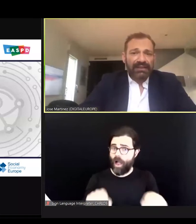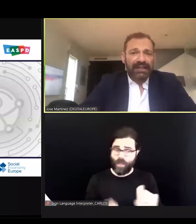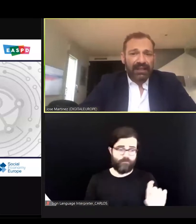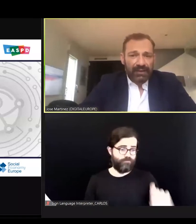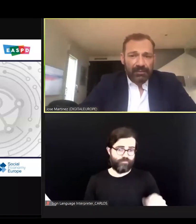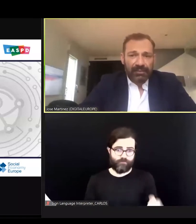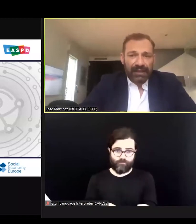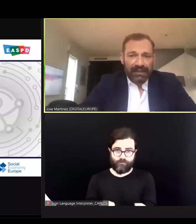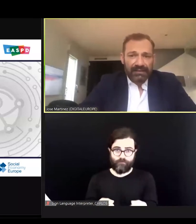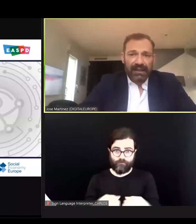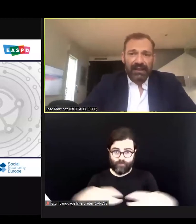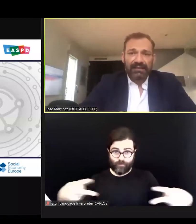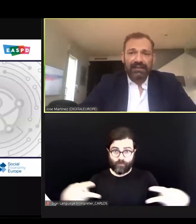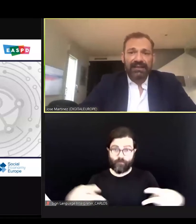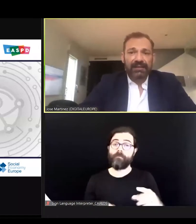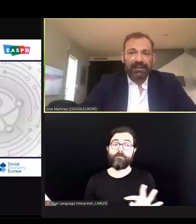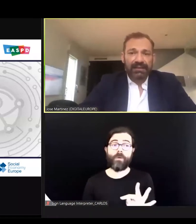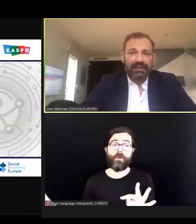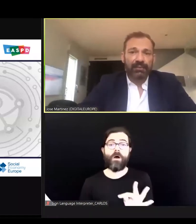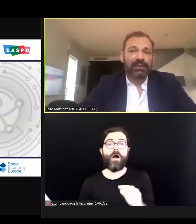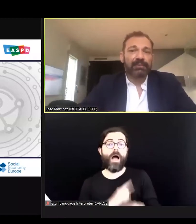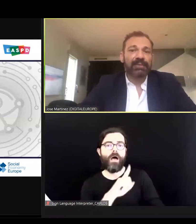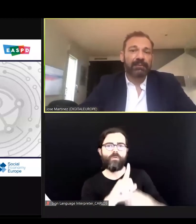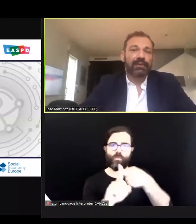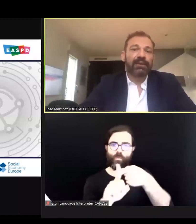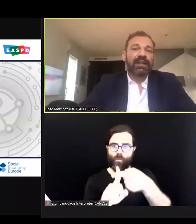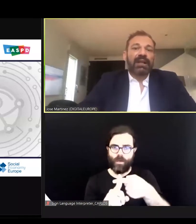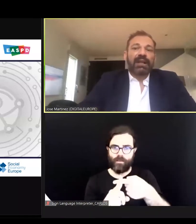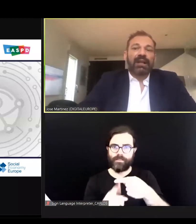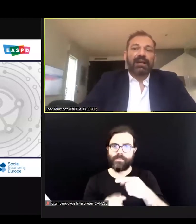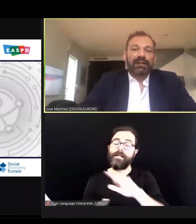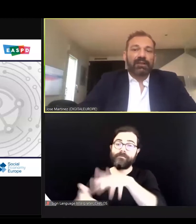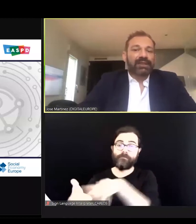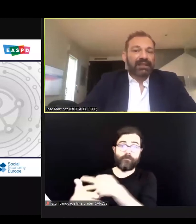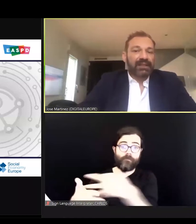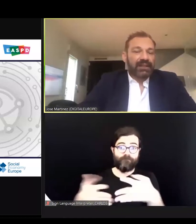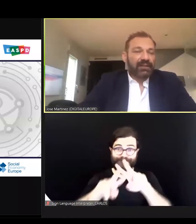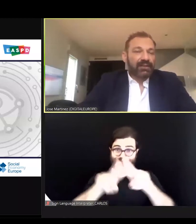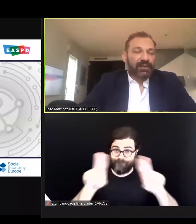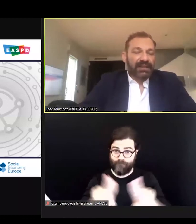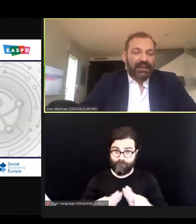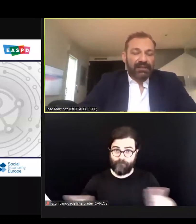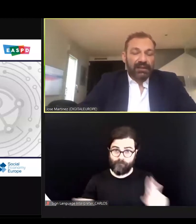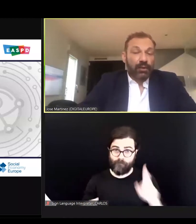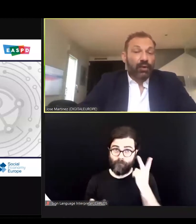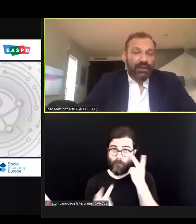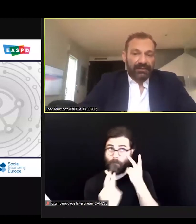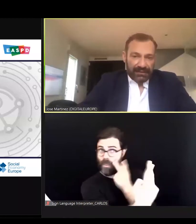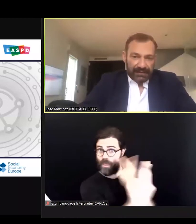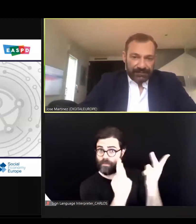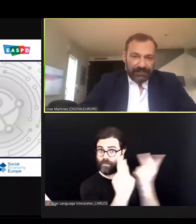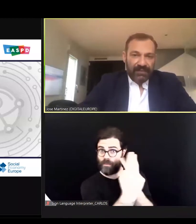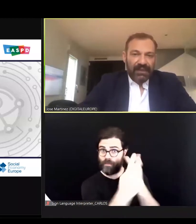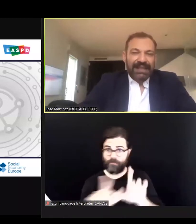sign language provided and interpreters that will be visible on the screens during the whole